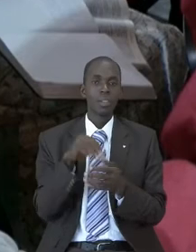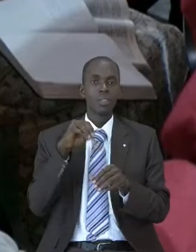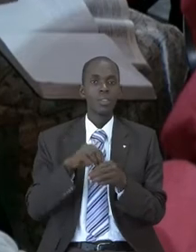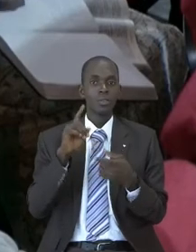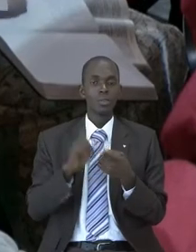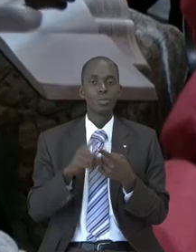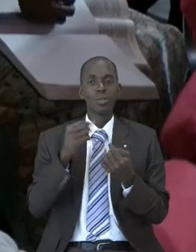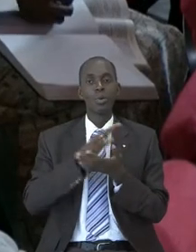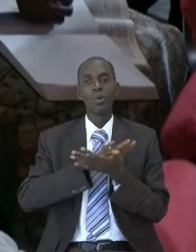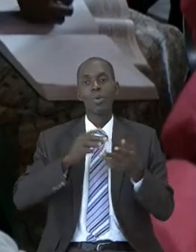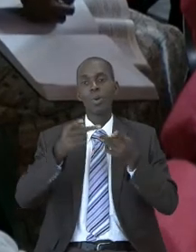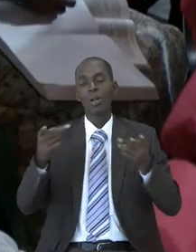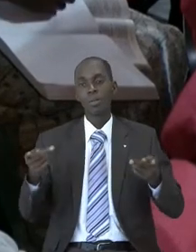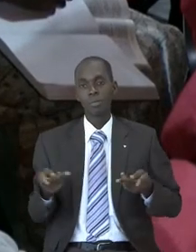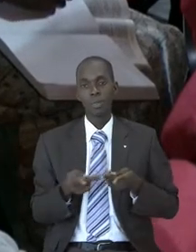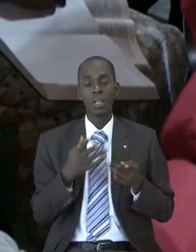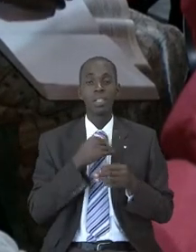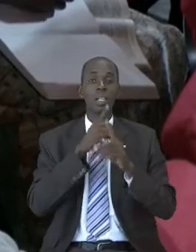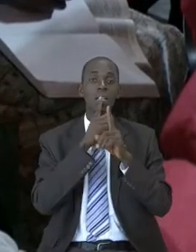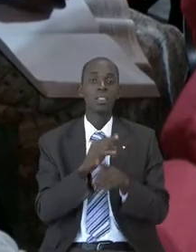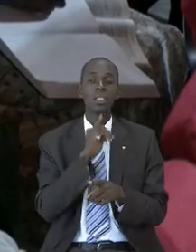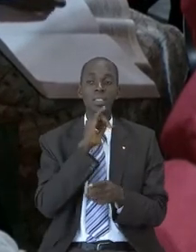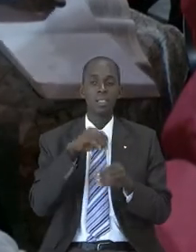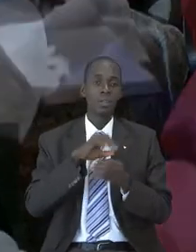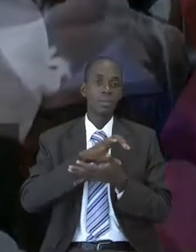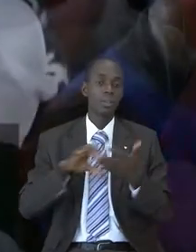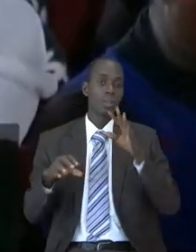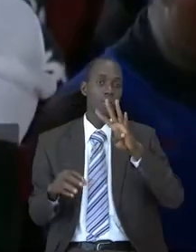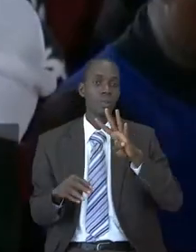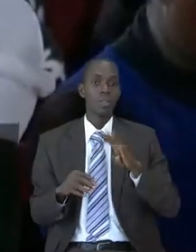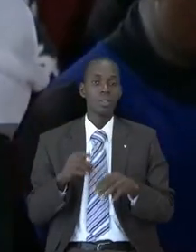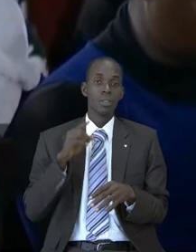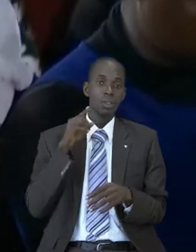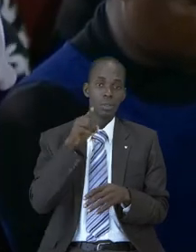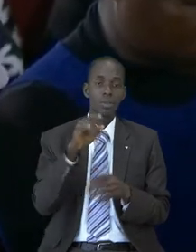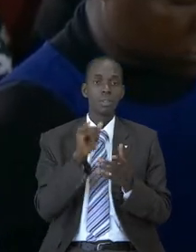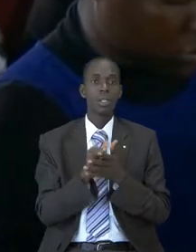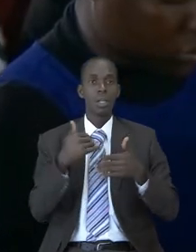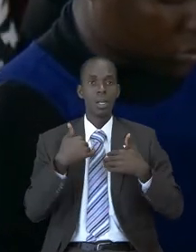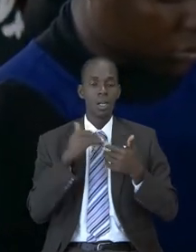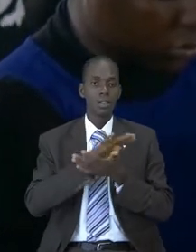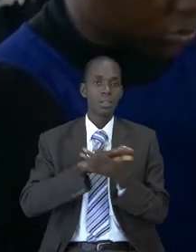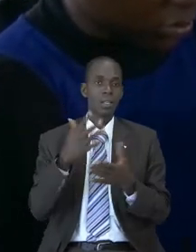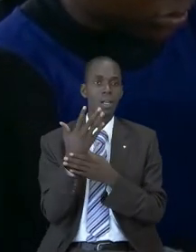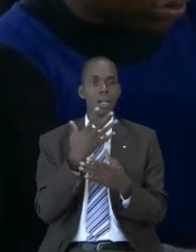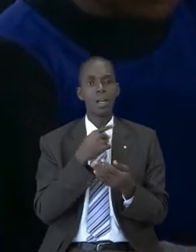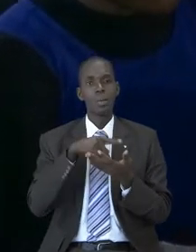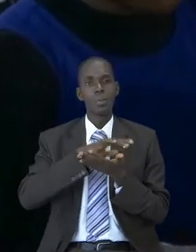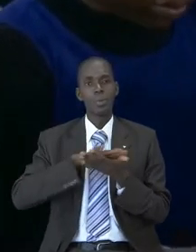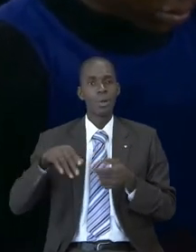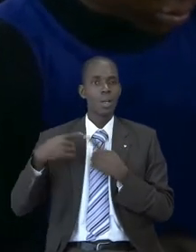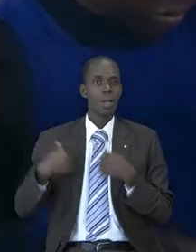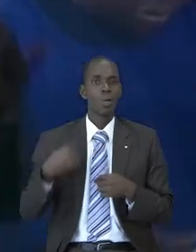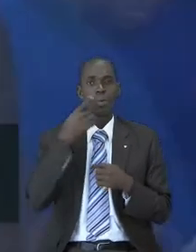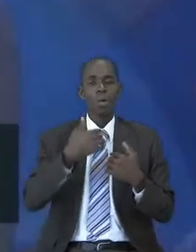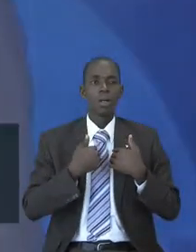holy place? And then the answer comes in verse 4, he that has clean hands and a pure heart, who has not